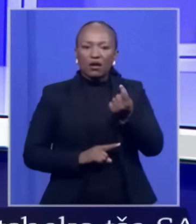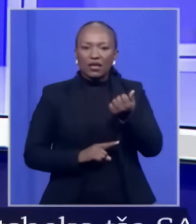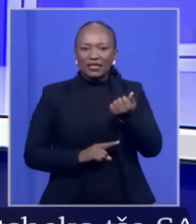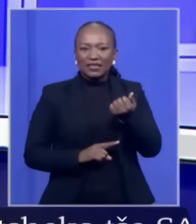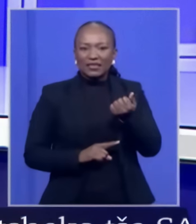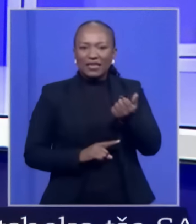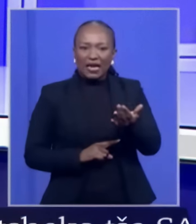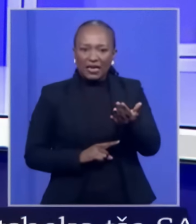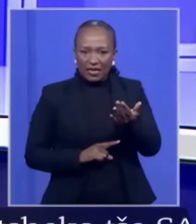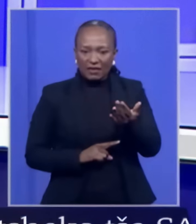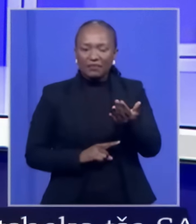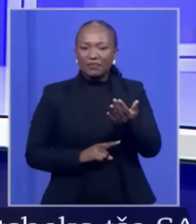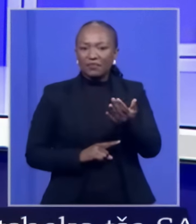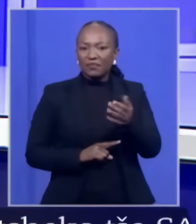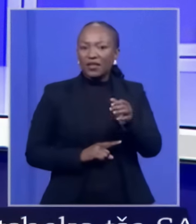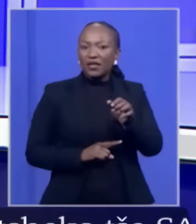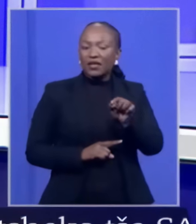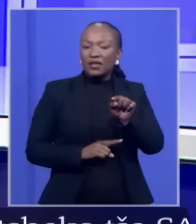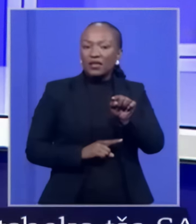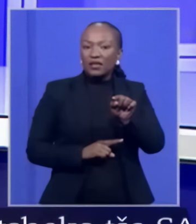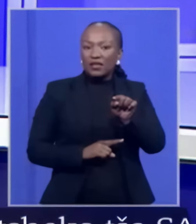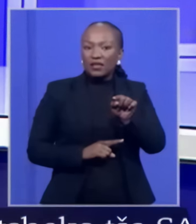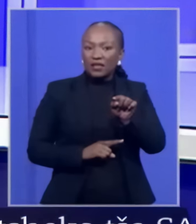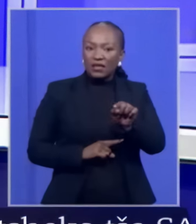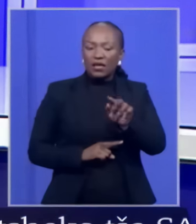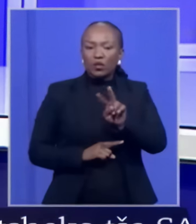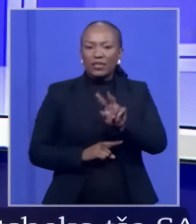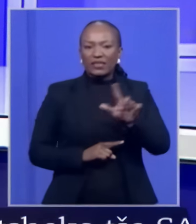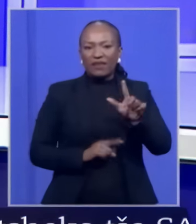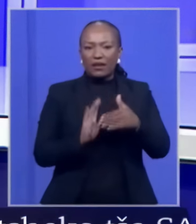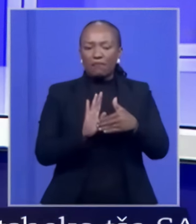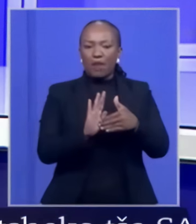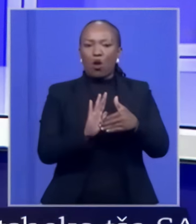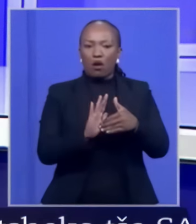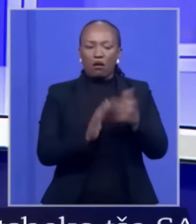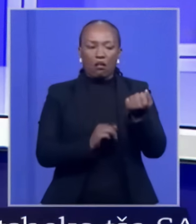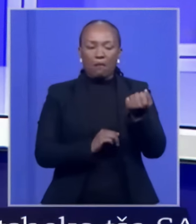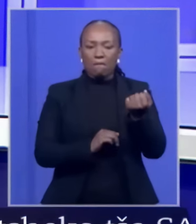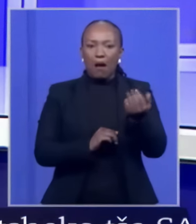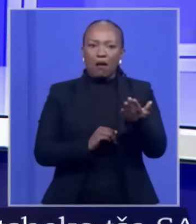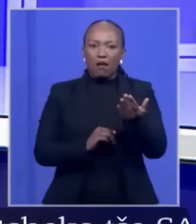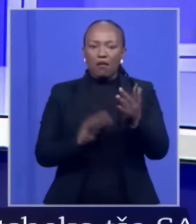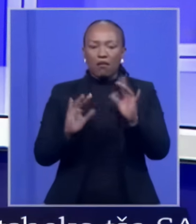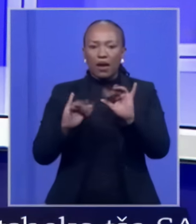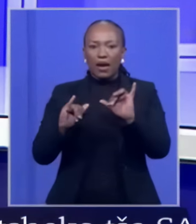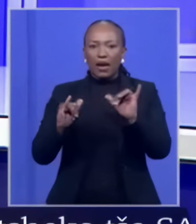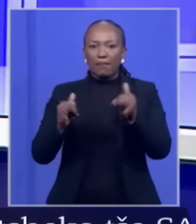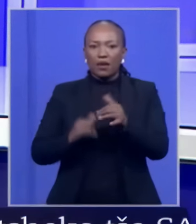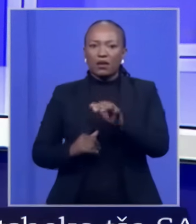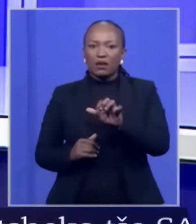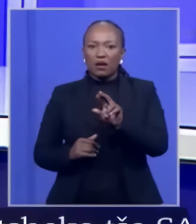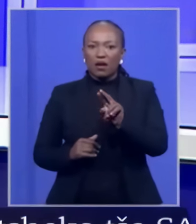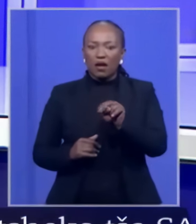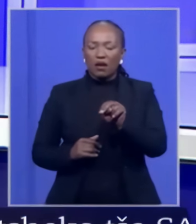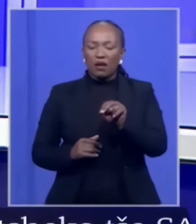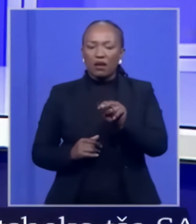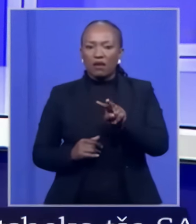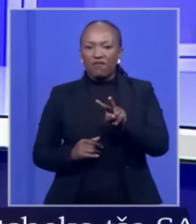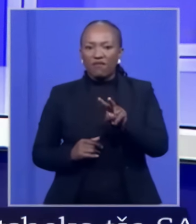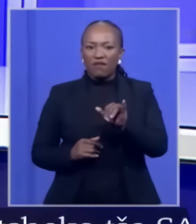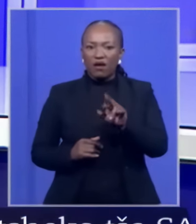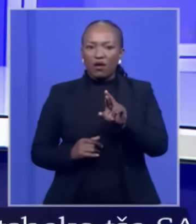diranta tše dimilione tše 27 ka tsela yeo e sego molaong. Khamphane ya Mabe Enviromobi e abetše tendara yeo ngwageng